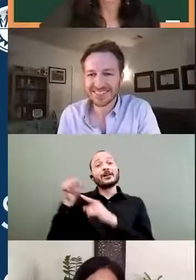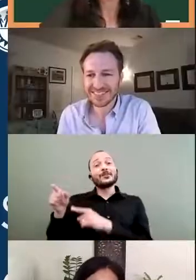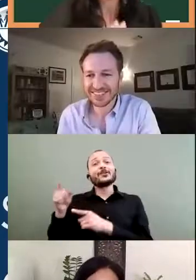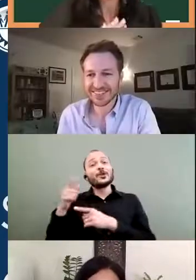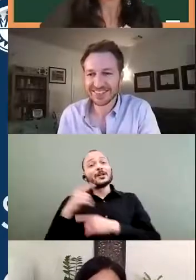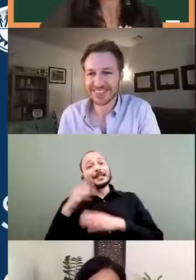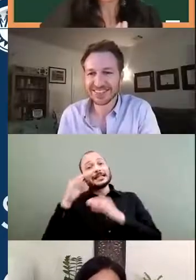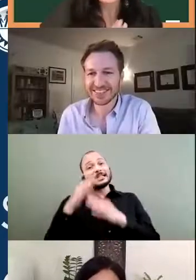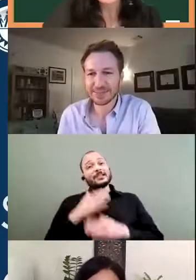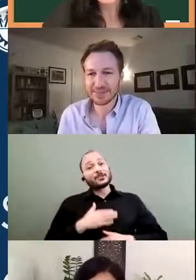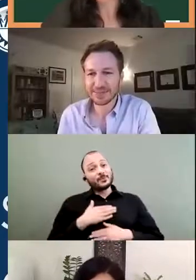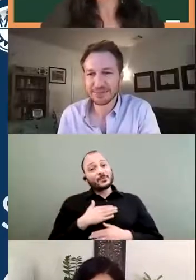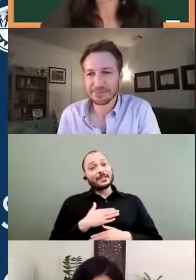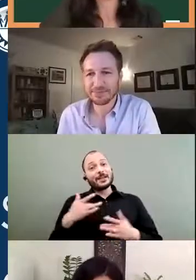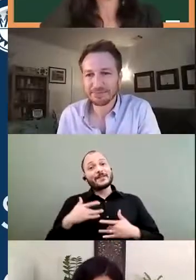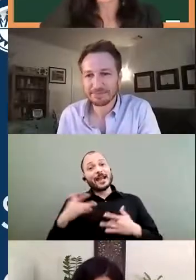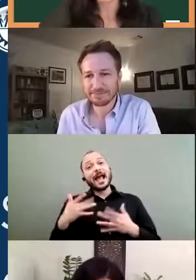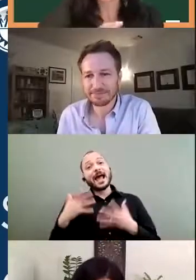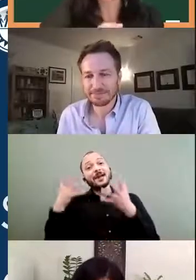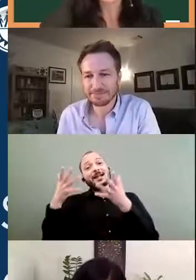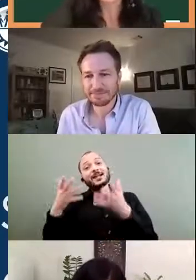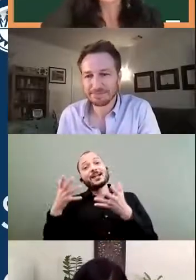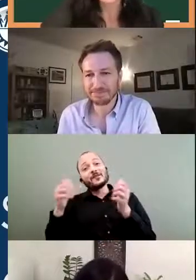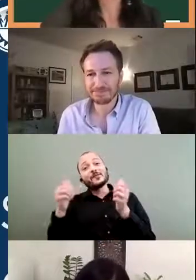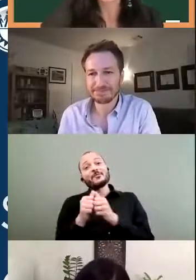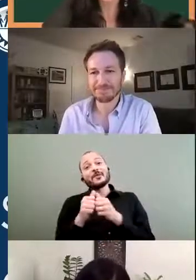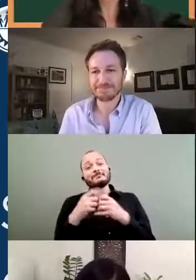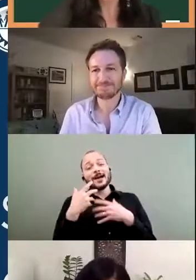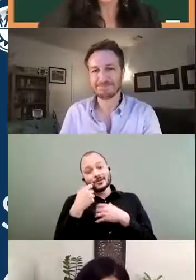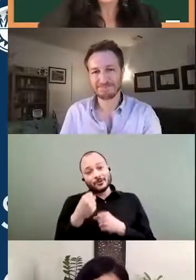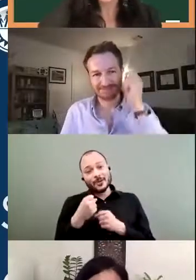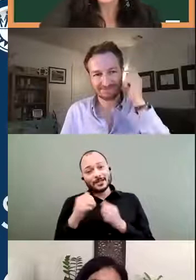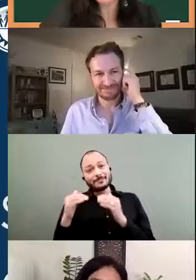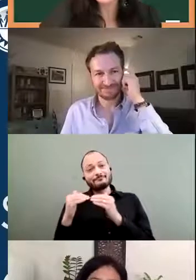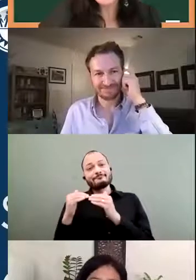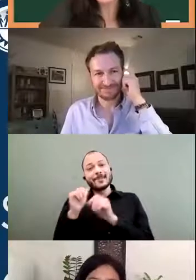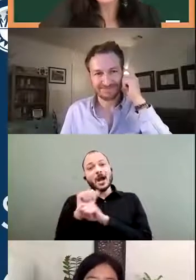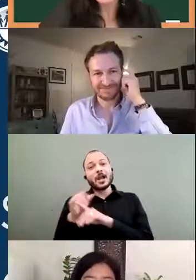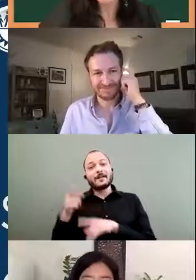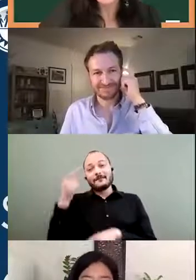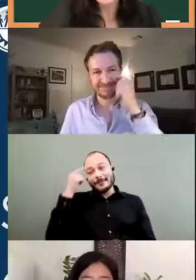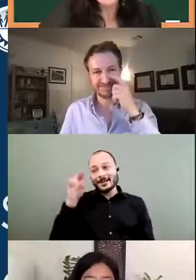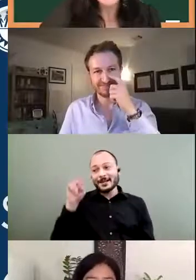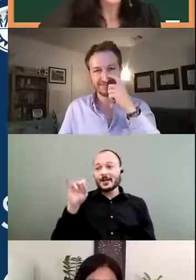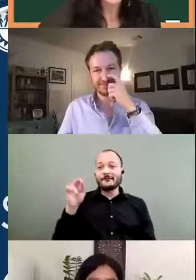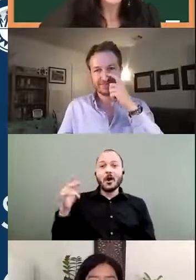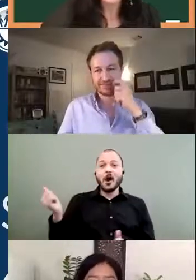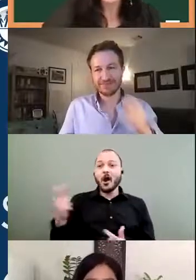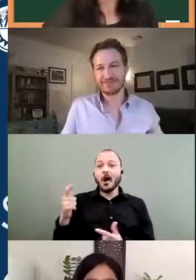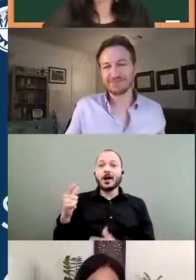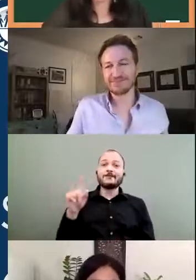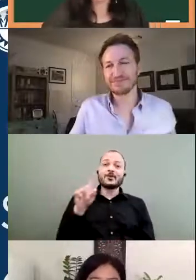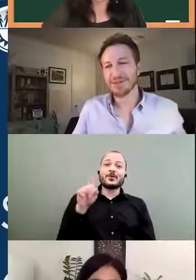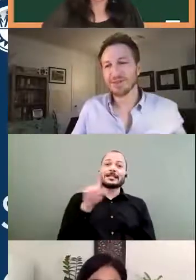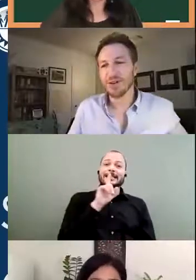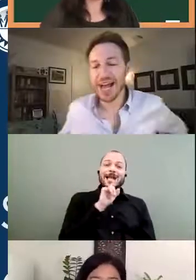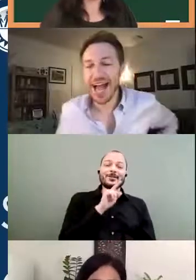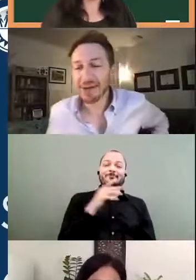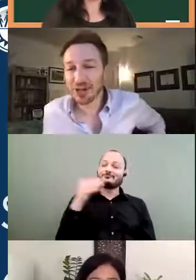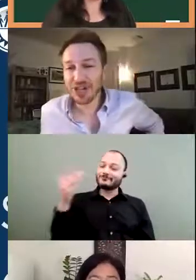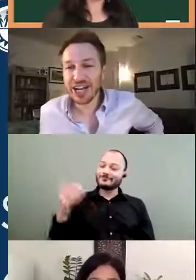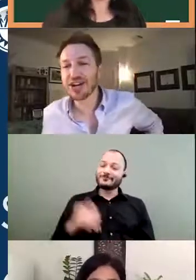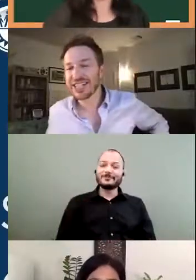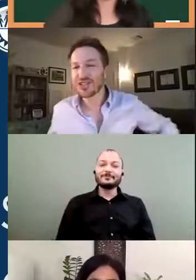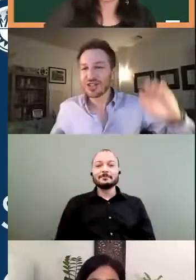get to leave you in the hands of my trusted colleague, Nick, for all of your Q&A in the next 15 minutes. Take it away, Nick. Great.